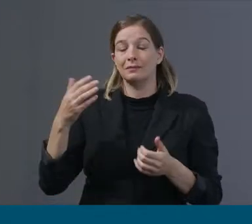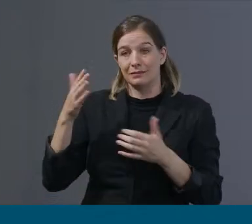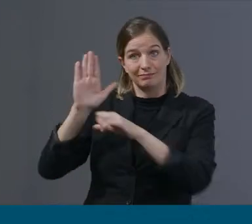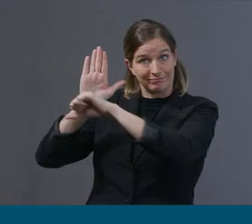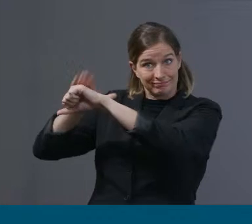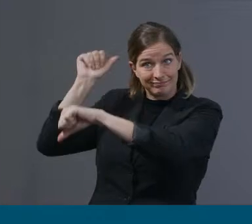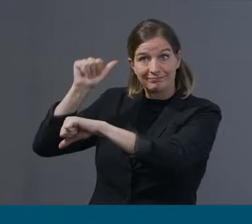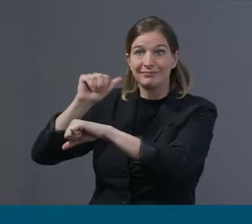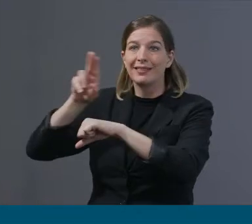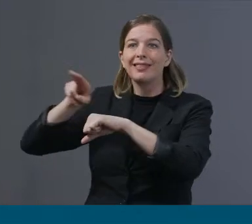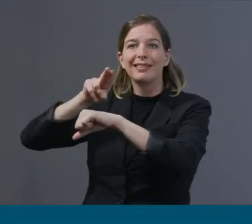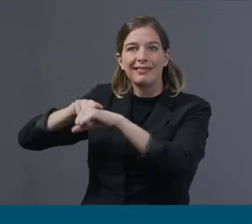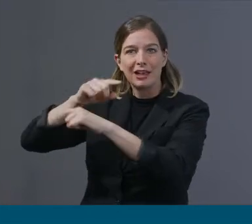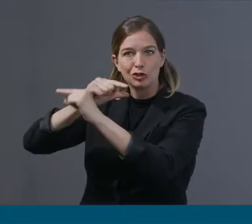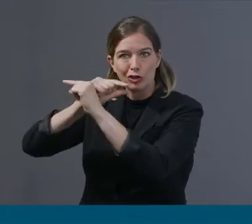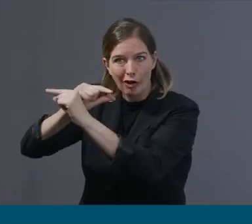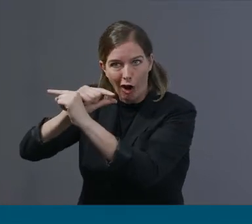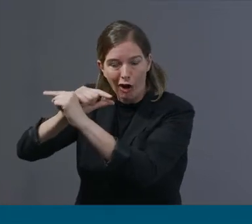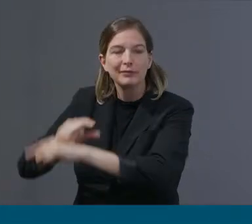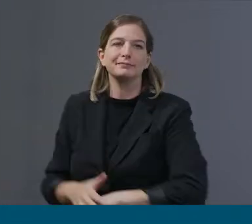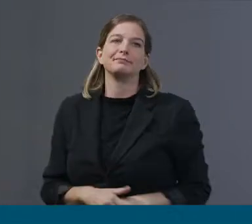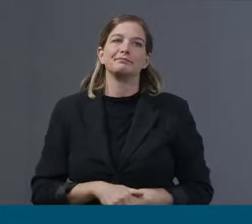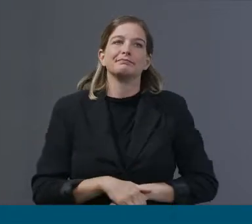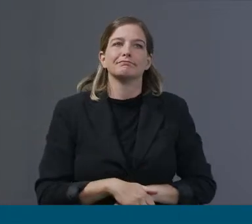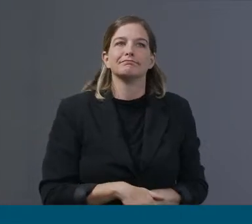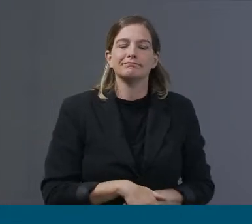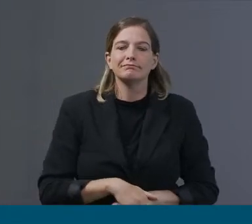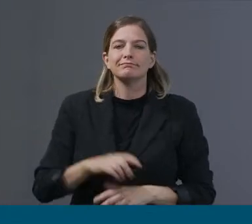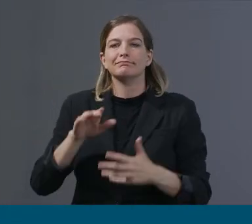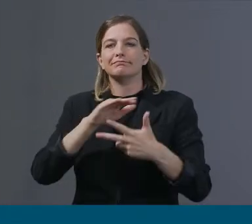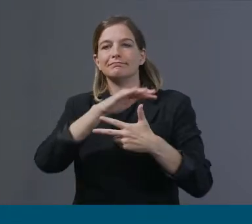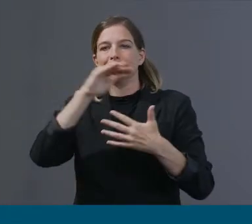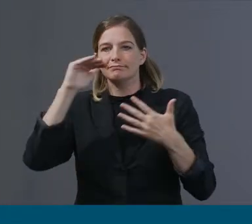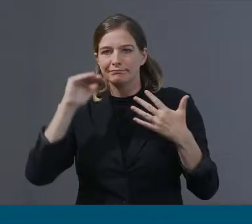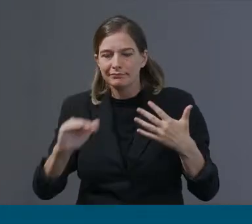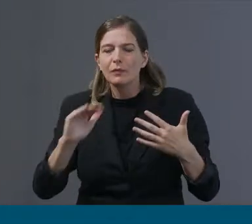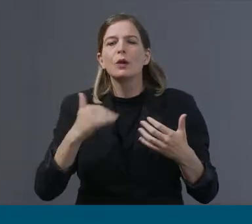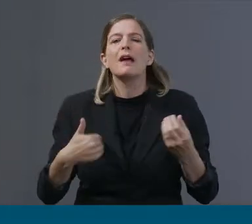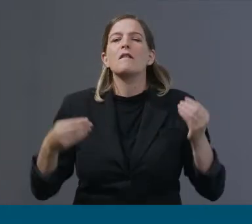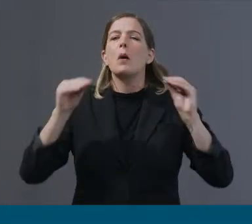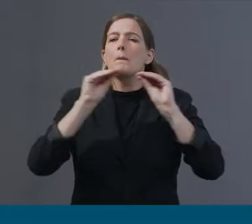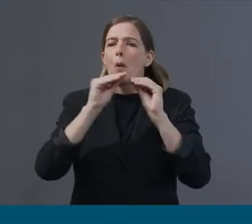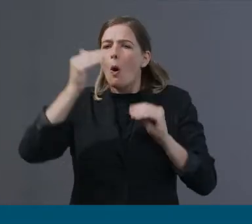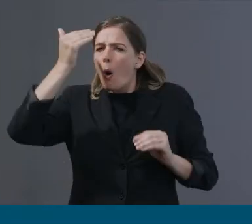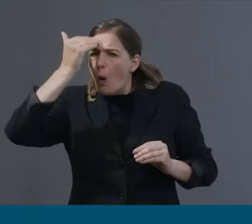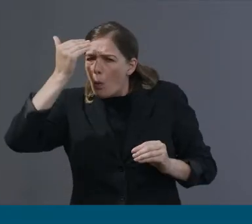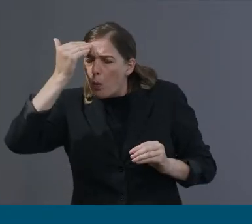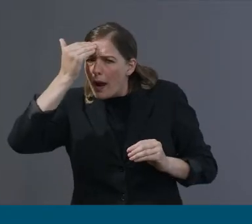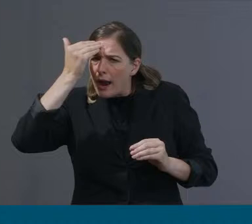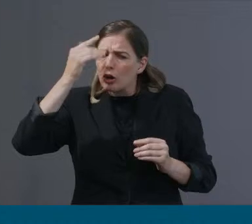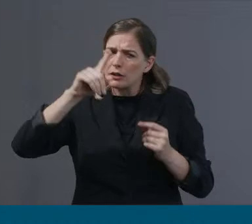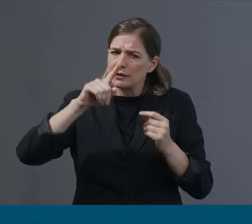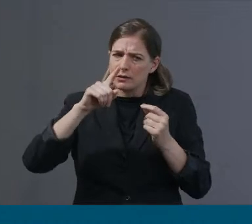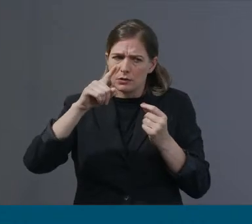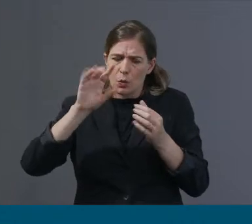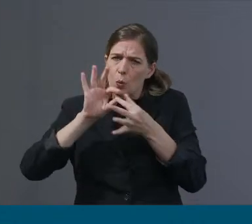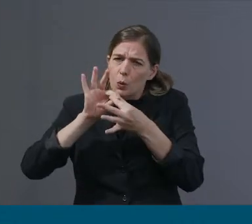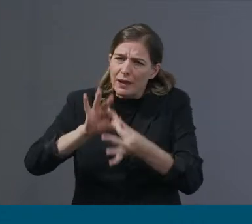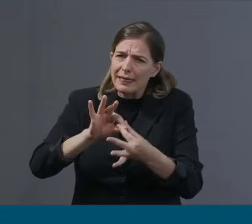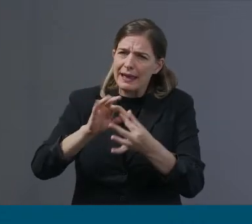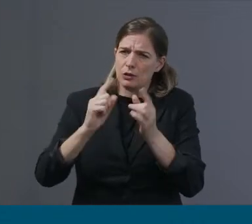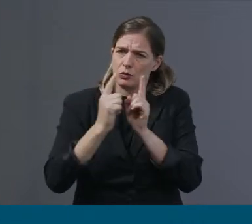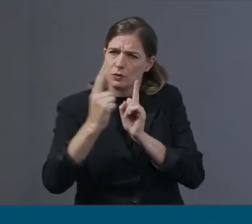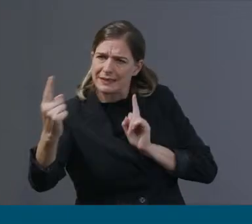state. We're also going to have increased awareness of distancing and face covering